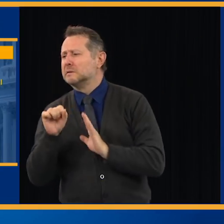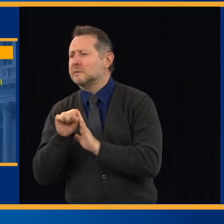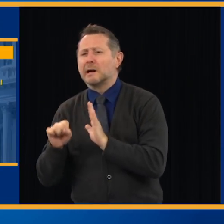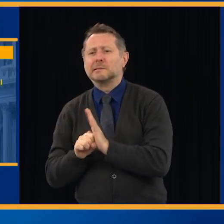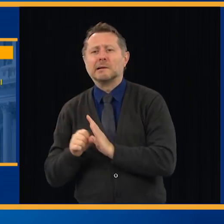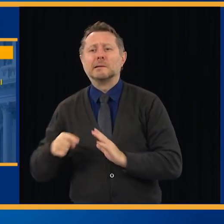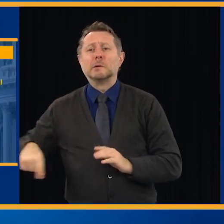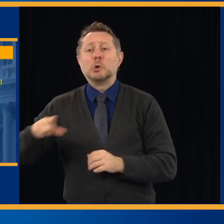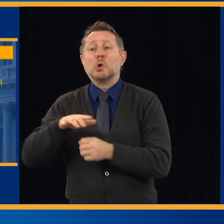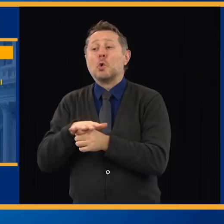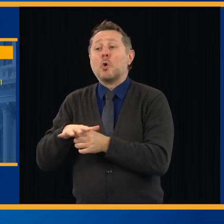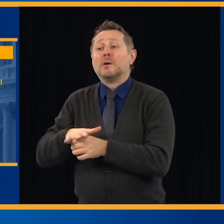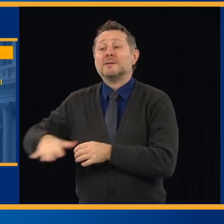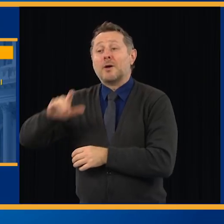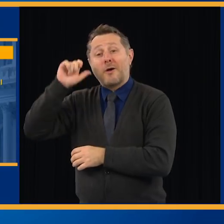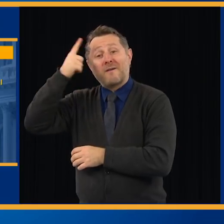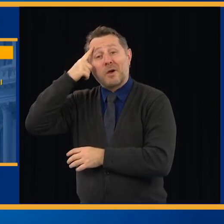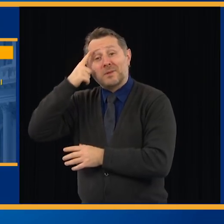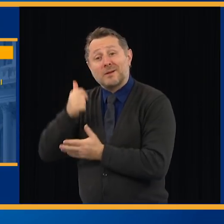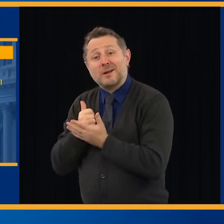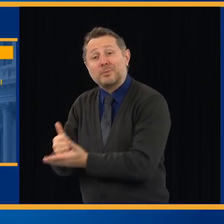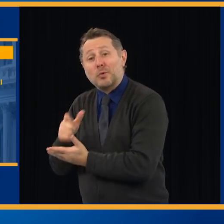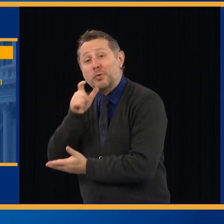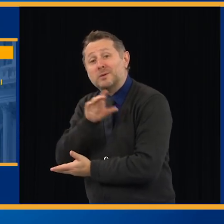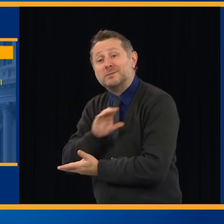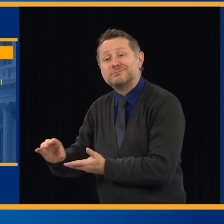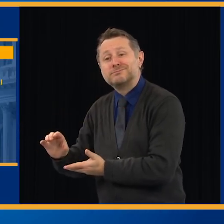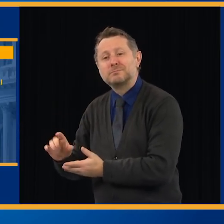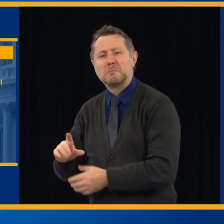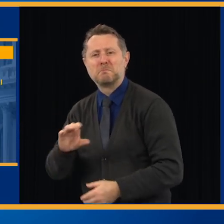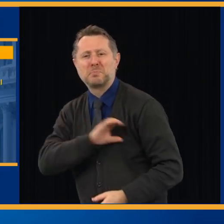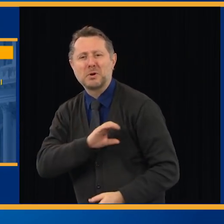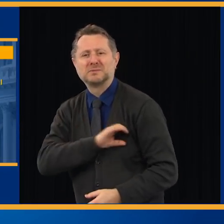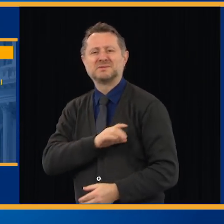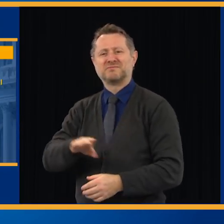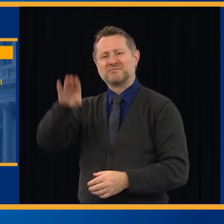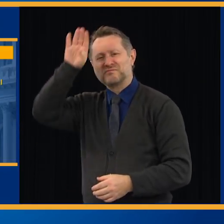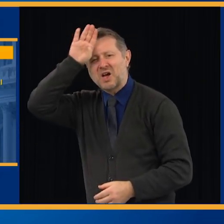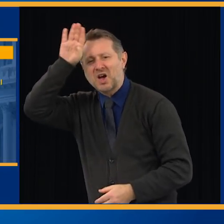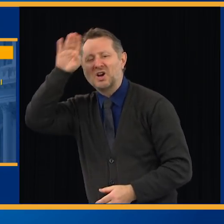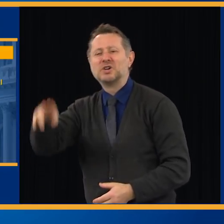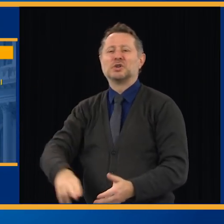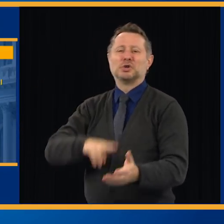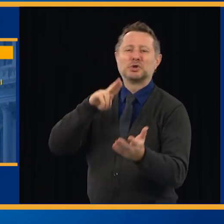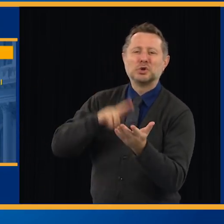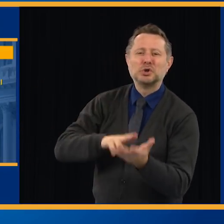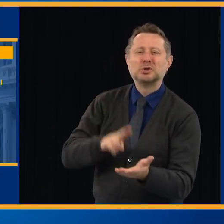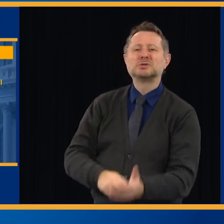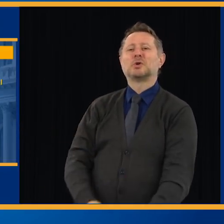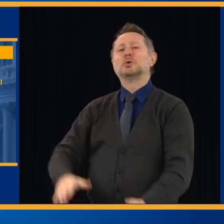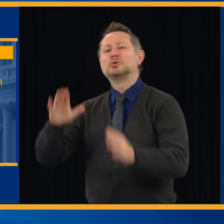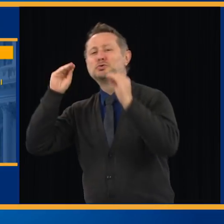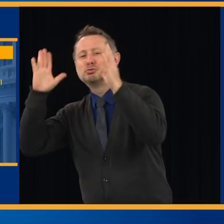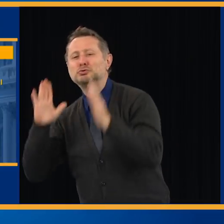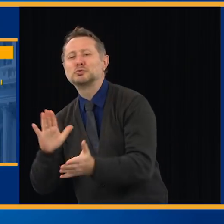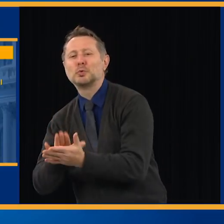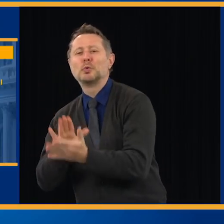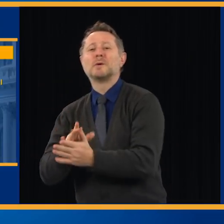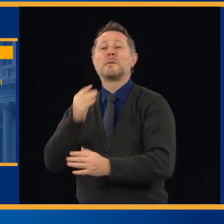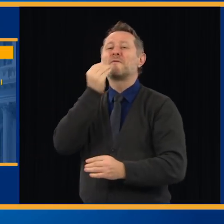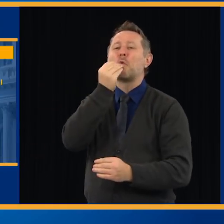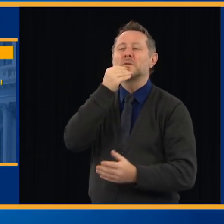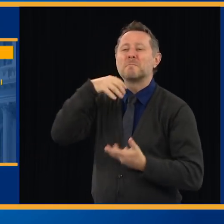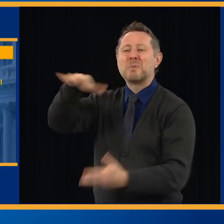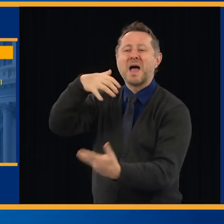governments fund police, firefighters, nurses, school teachers, food banks. That's who I want